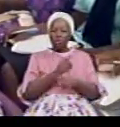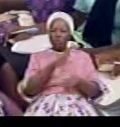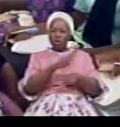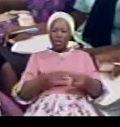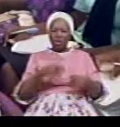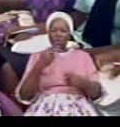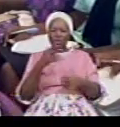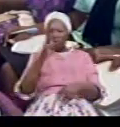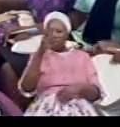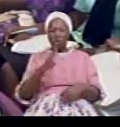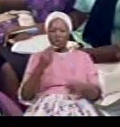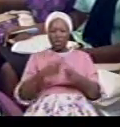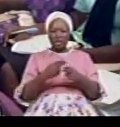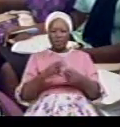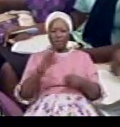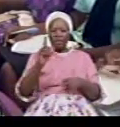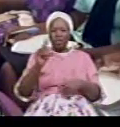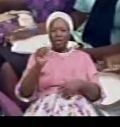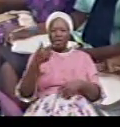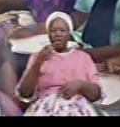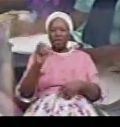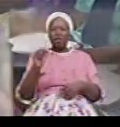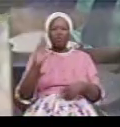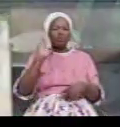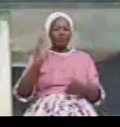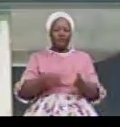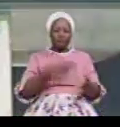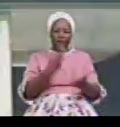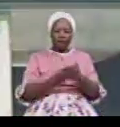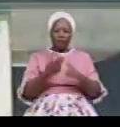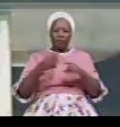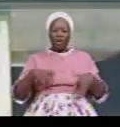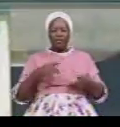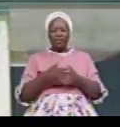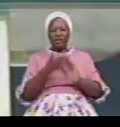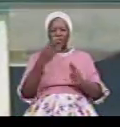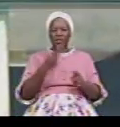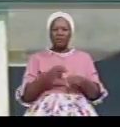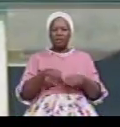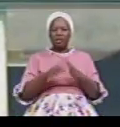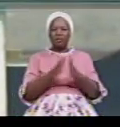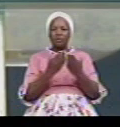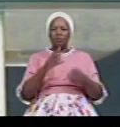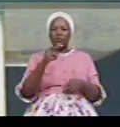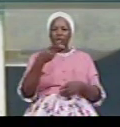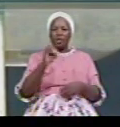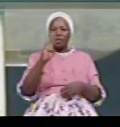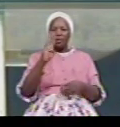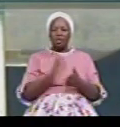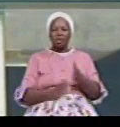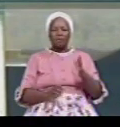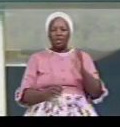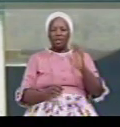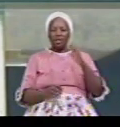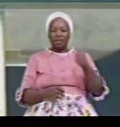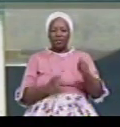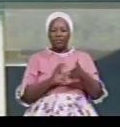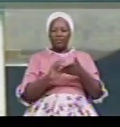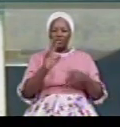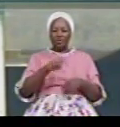life. Hebrews chapter 10, reading from verse 22. Hebrews chapter 10, verse